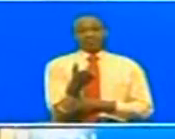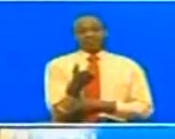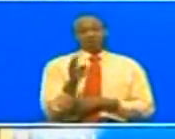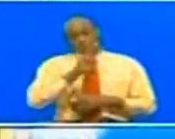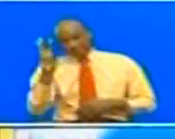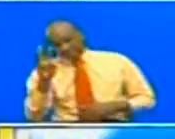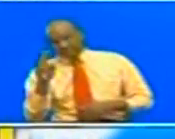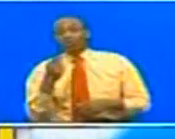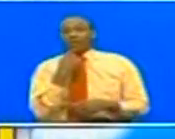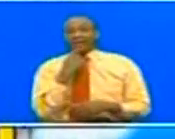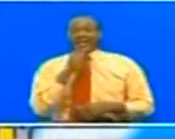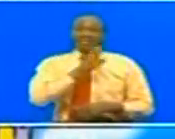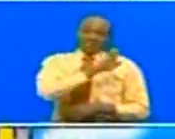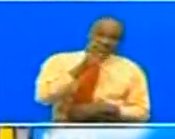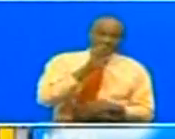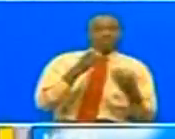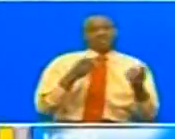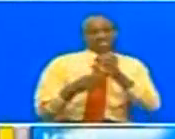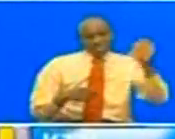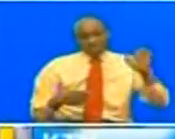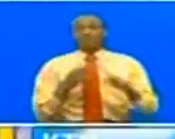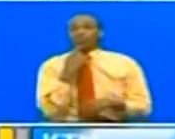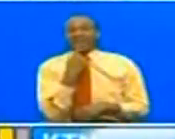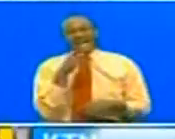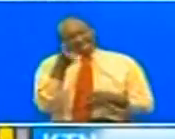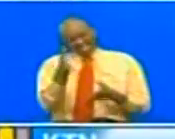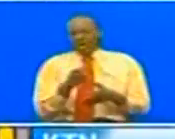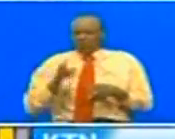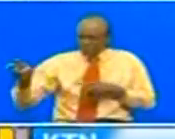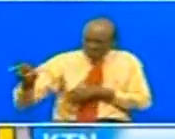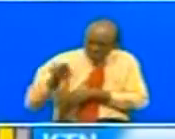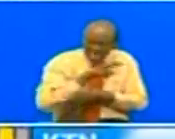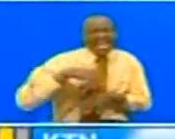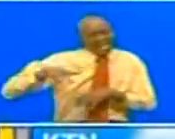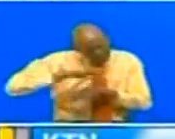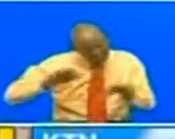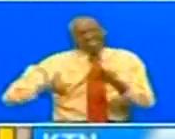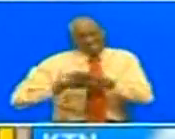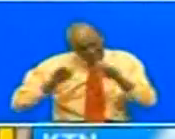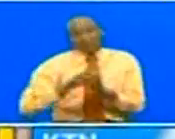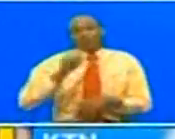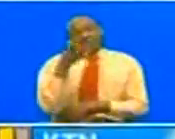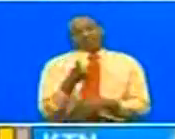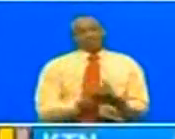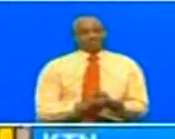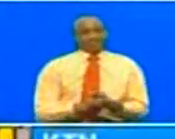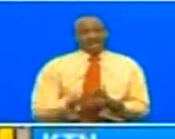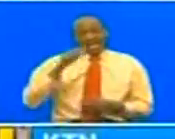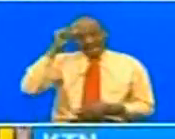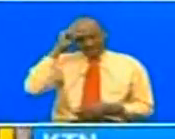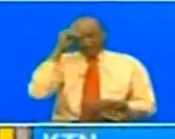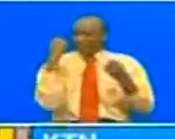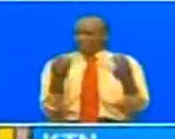West, East, Turkana, and mop up the guns that are there. The government has on